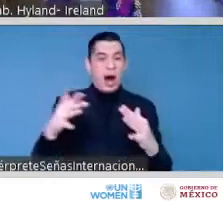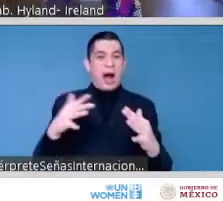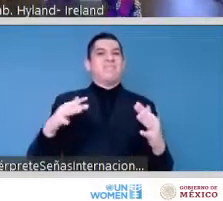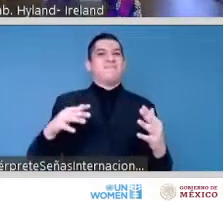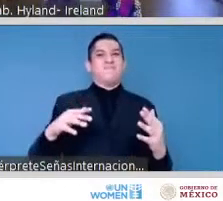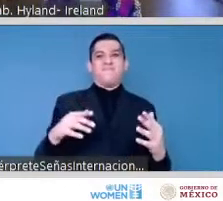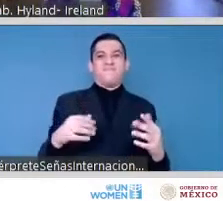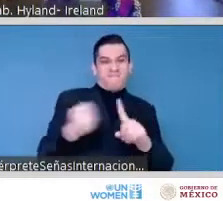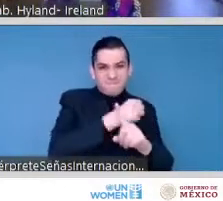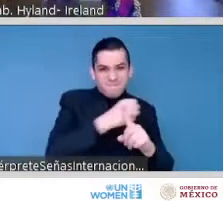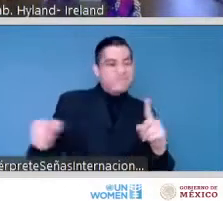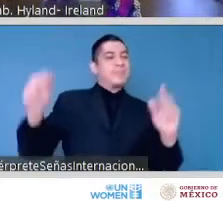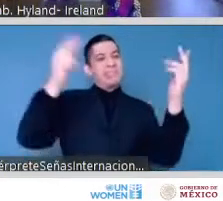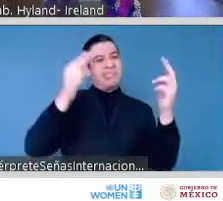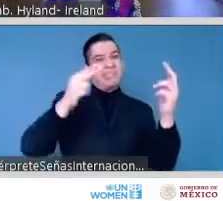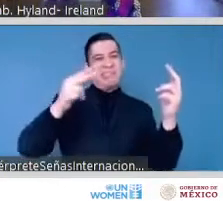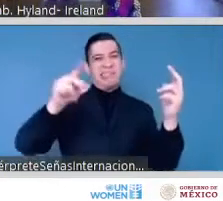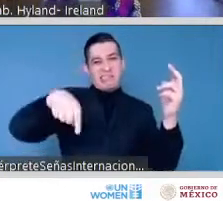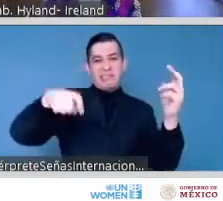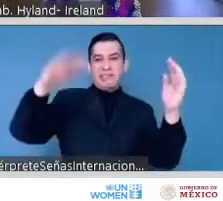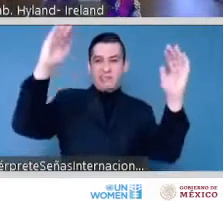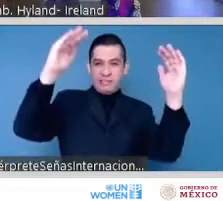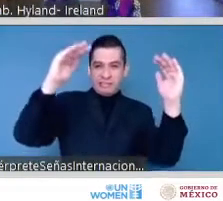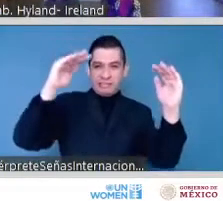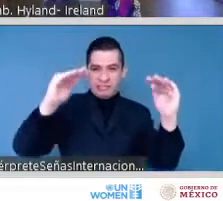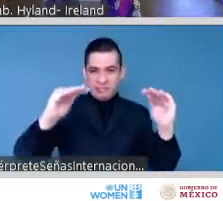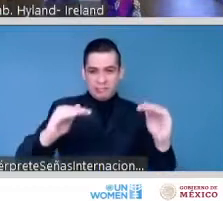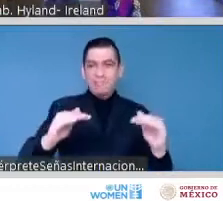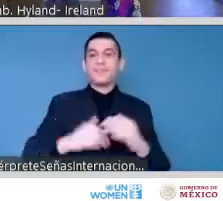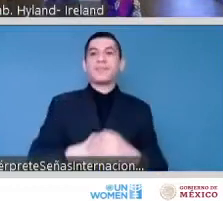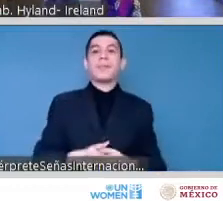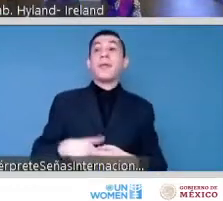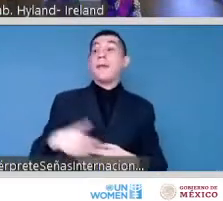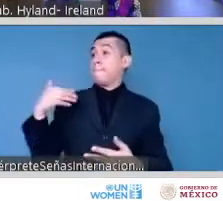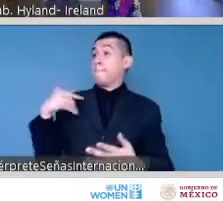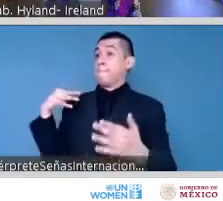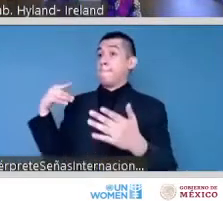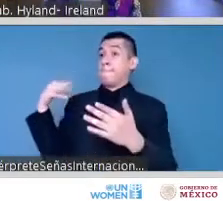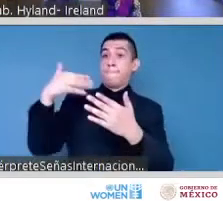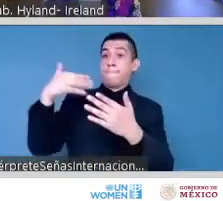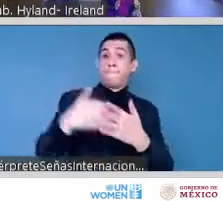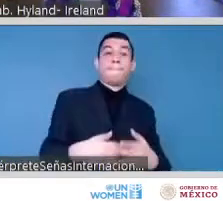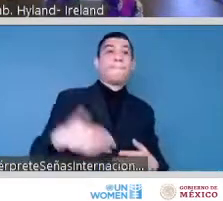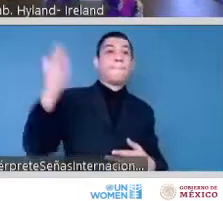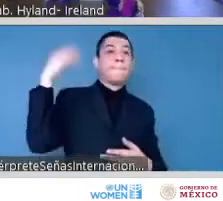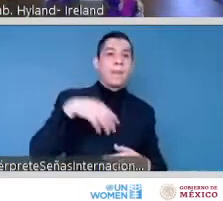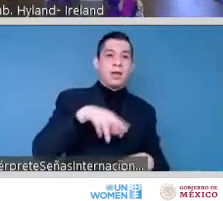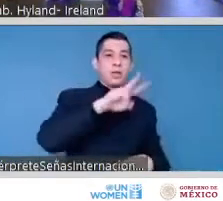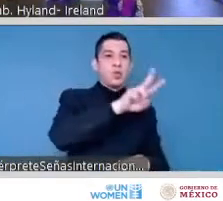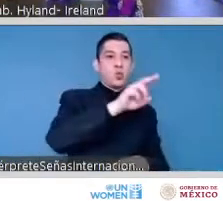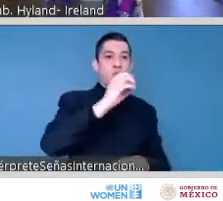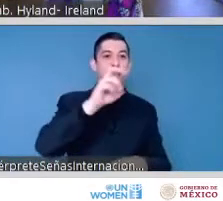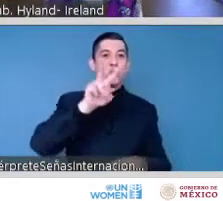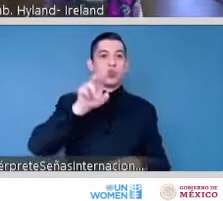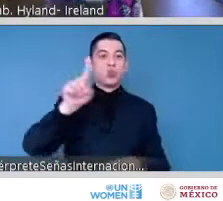2021, we do, as has been pointed out here and, you know, throughout the forum and in the